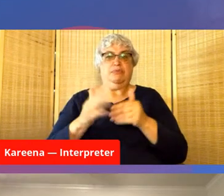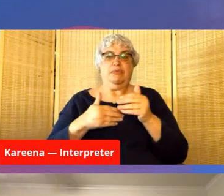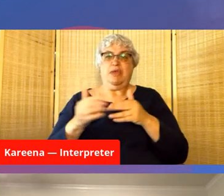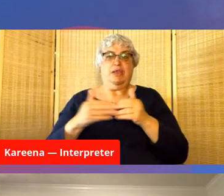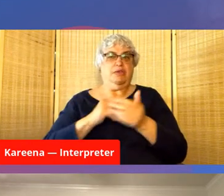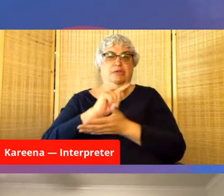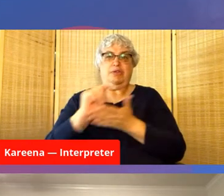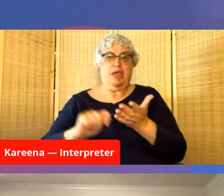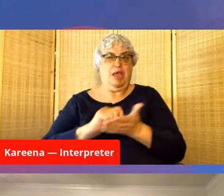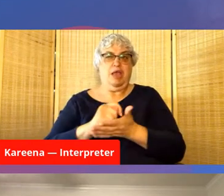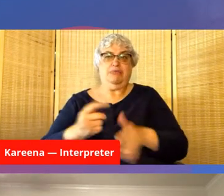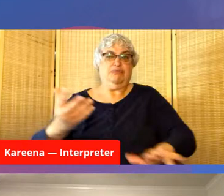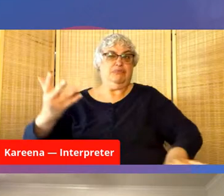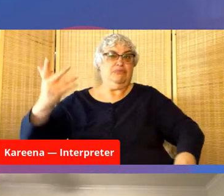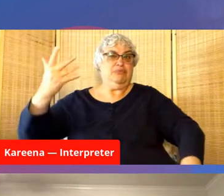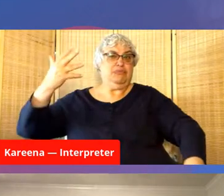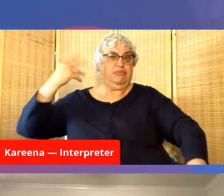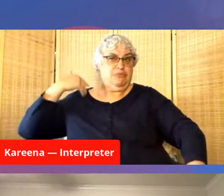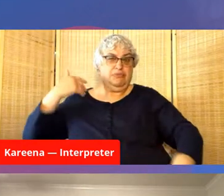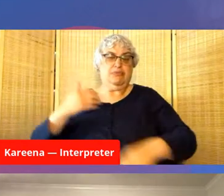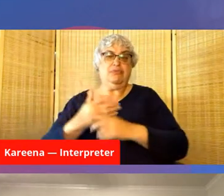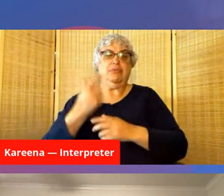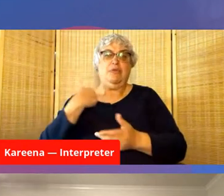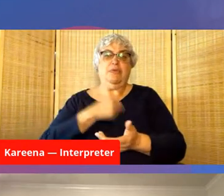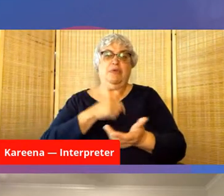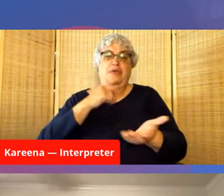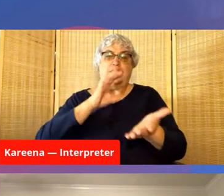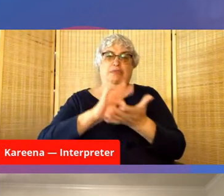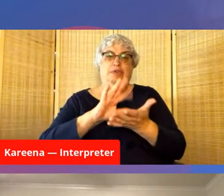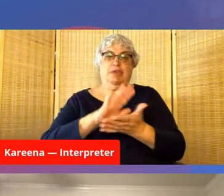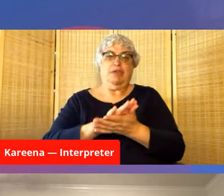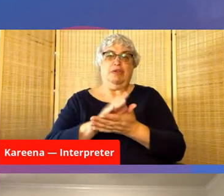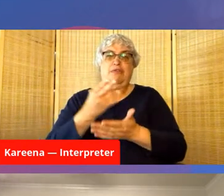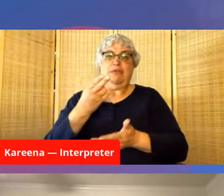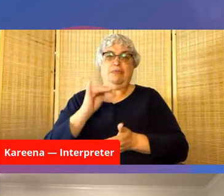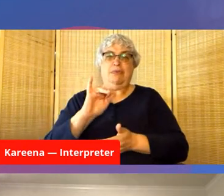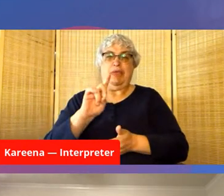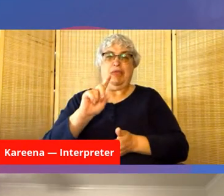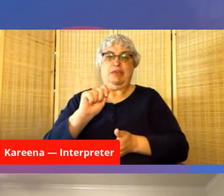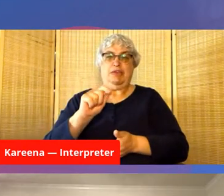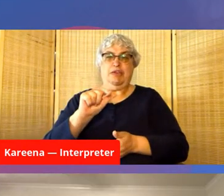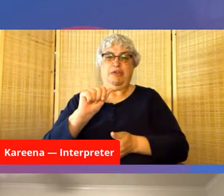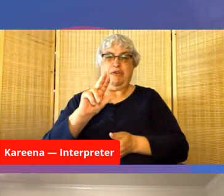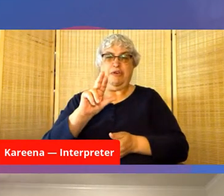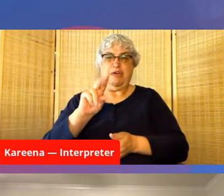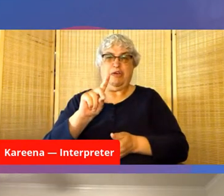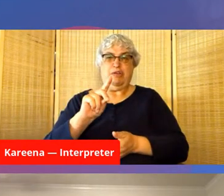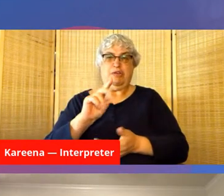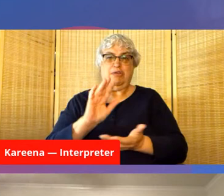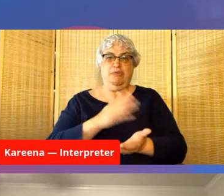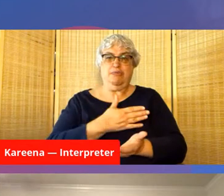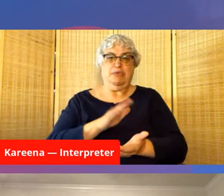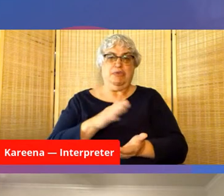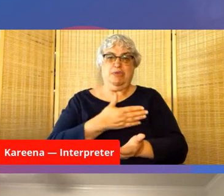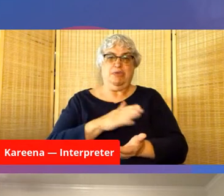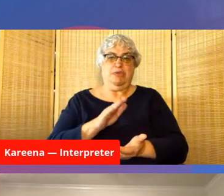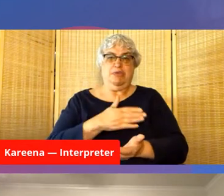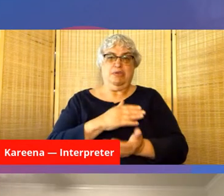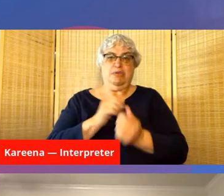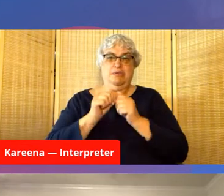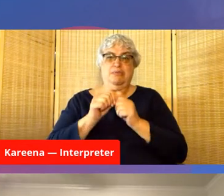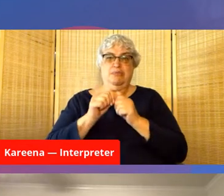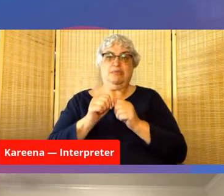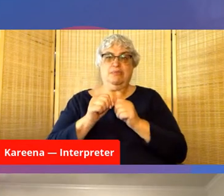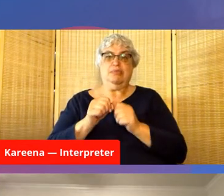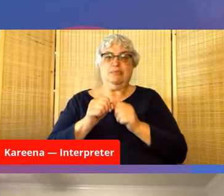time. And fortunately, we have things written down from Hildegard von Bingen, but there's a lot of music that is just sustained